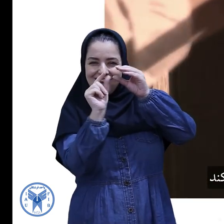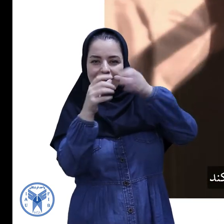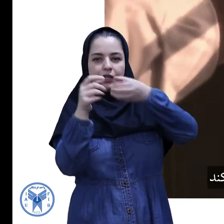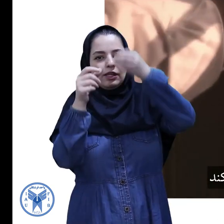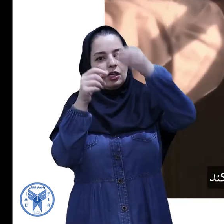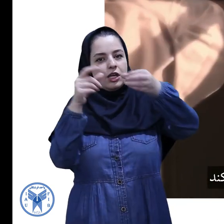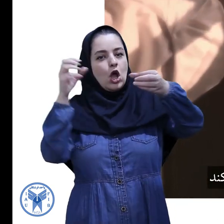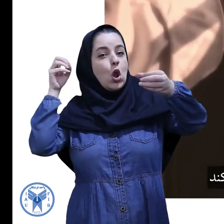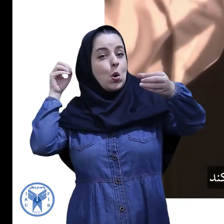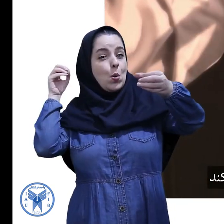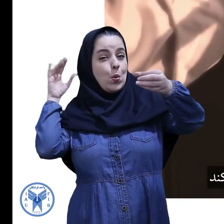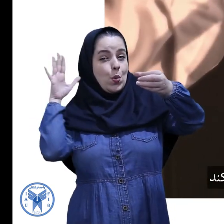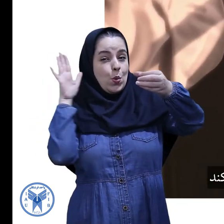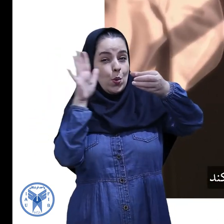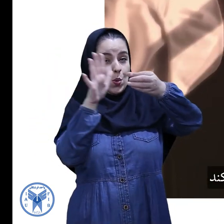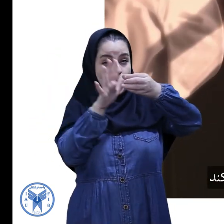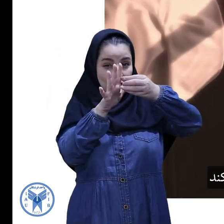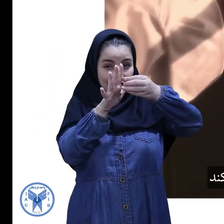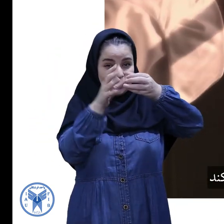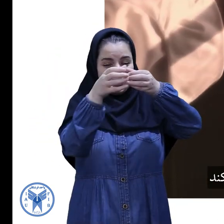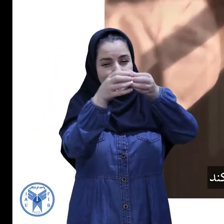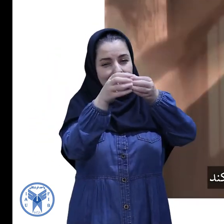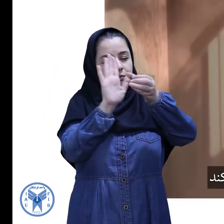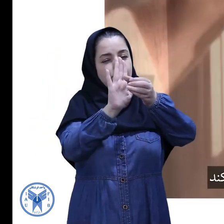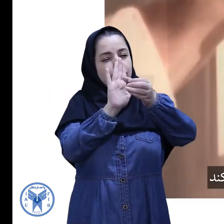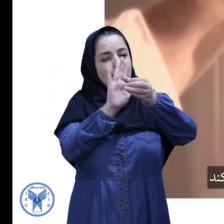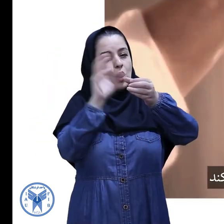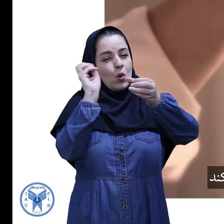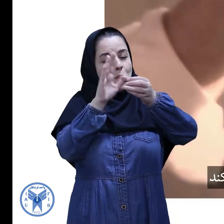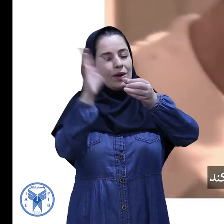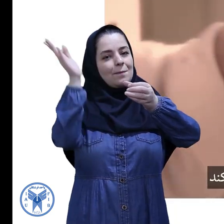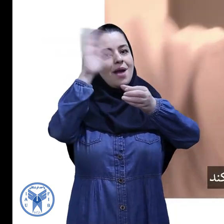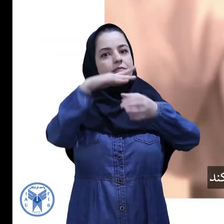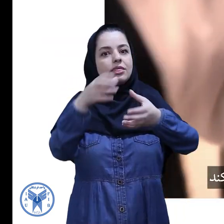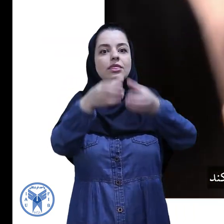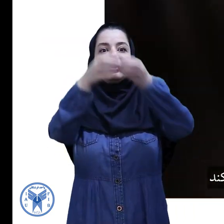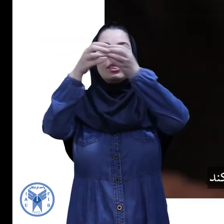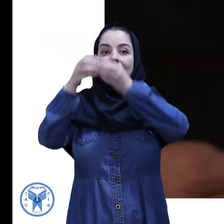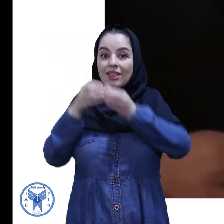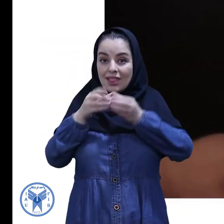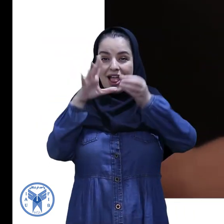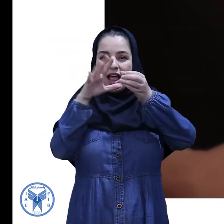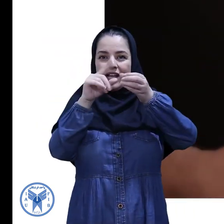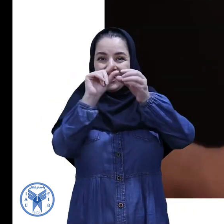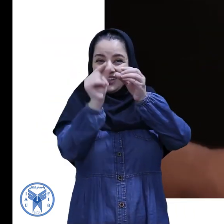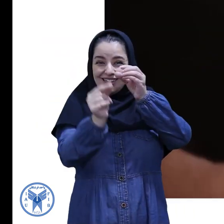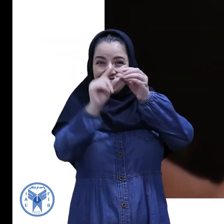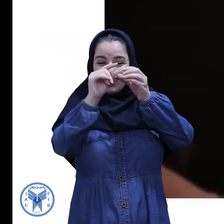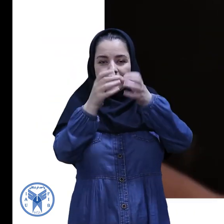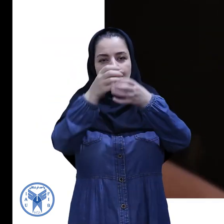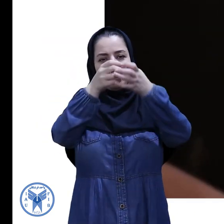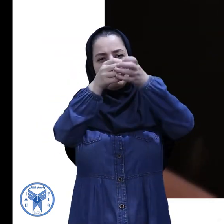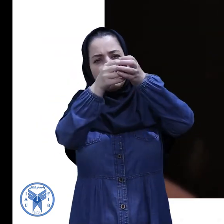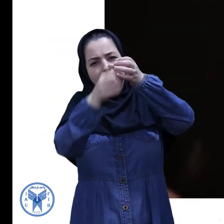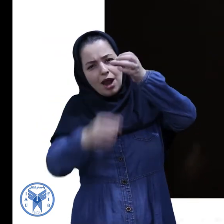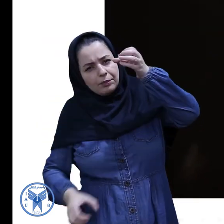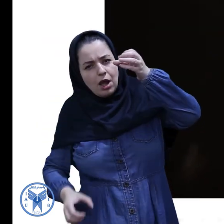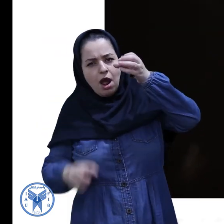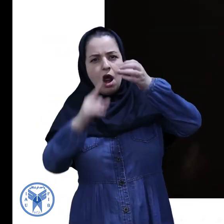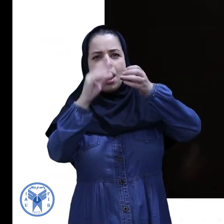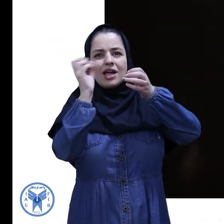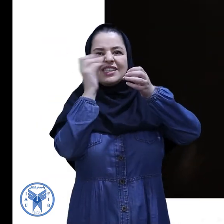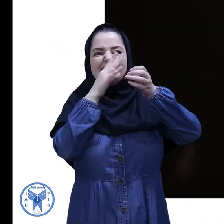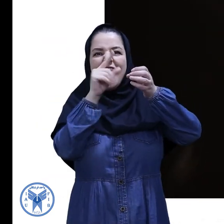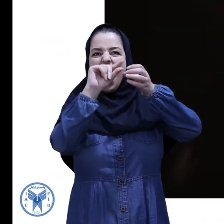then darkens the chalk that is facing the glass on the inside of the jar. And this is where Schulze contributes to